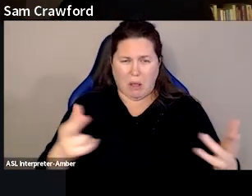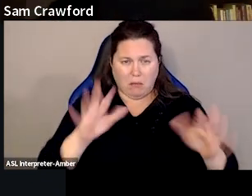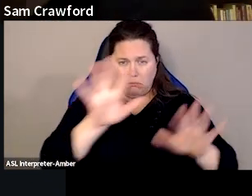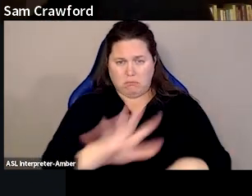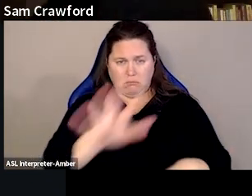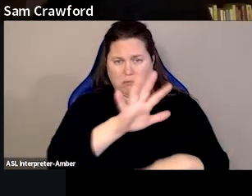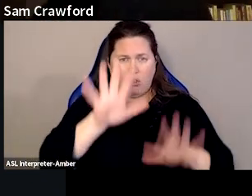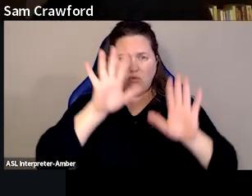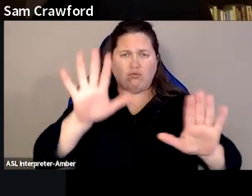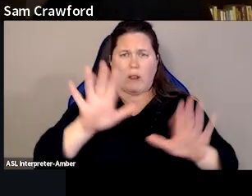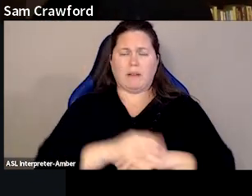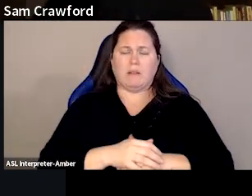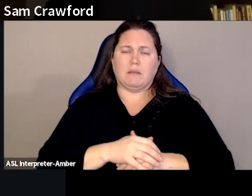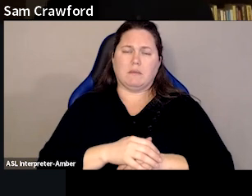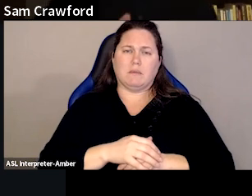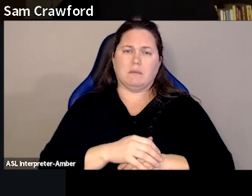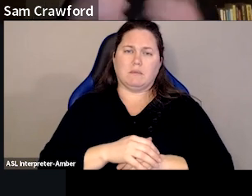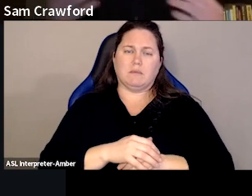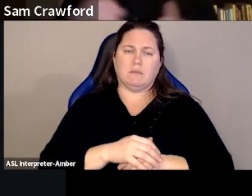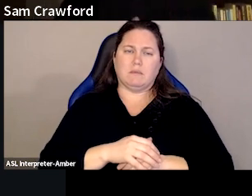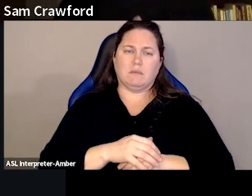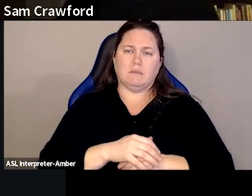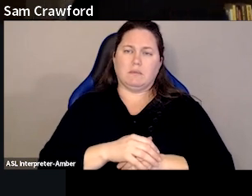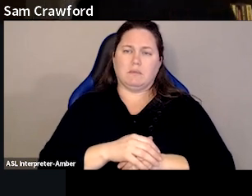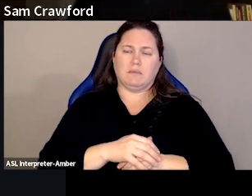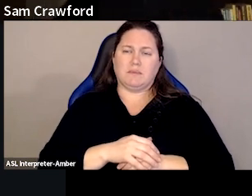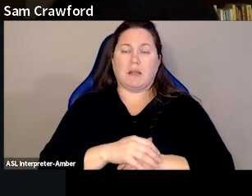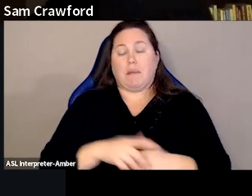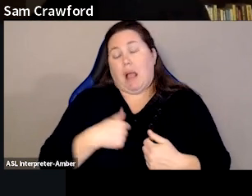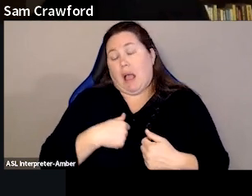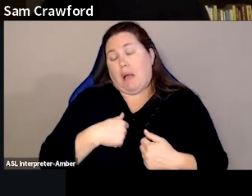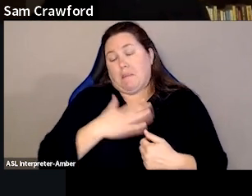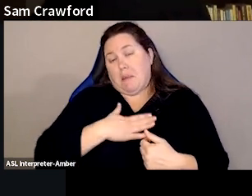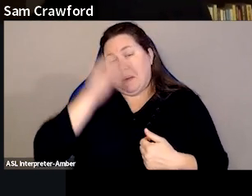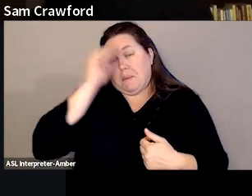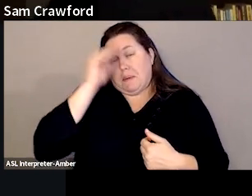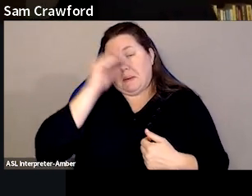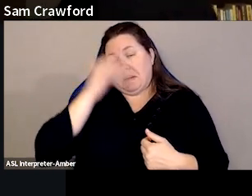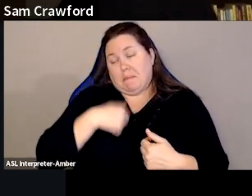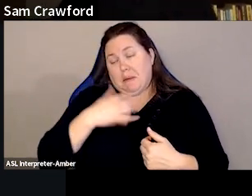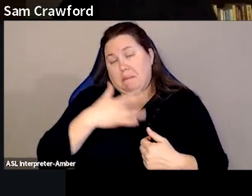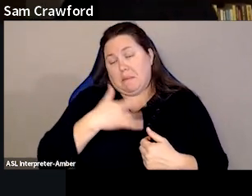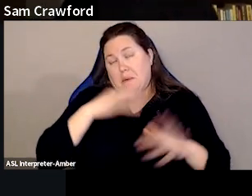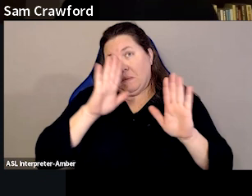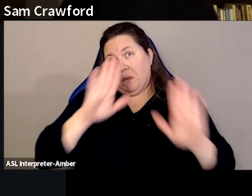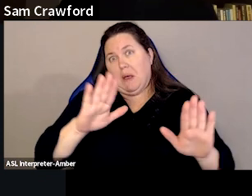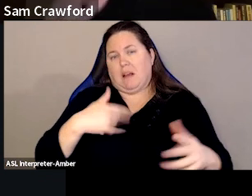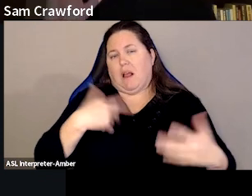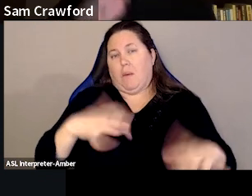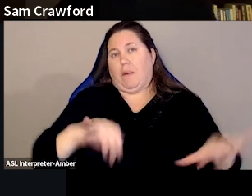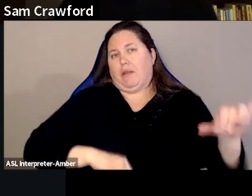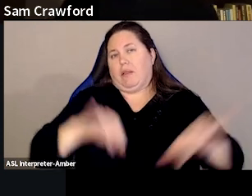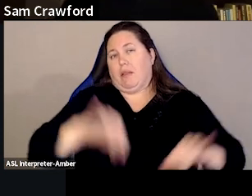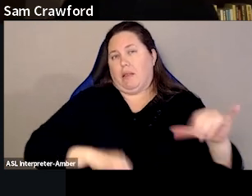while doing all of that. At least I think it looks great. Like I say, I don't want to toot my own horn too much,